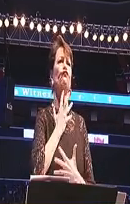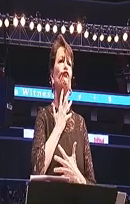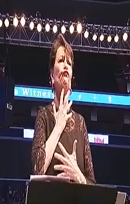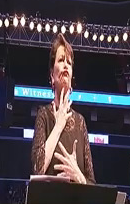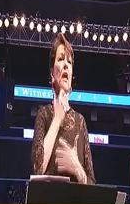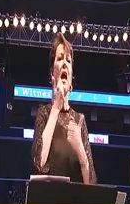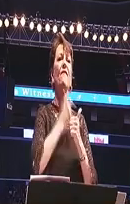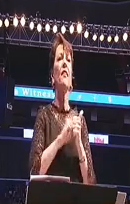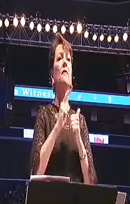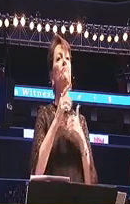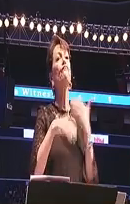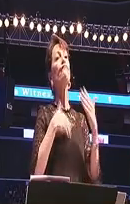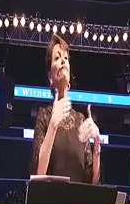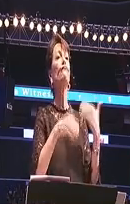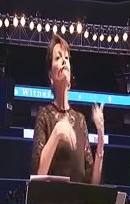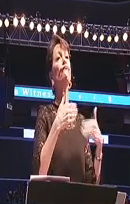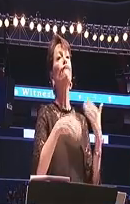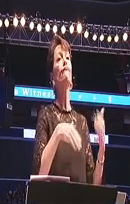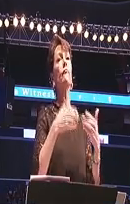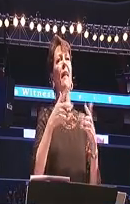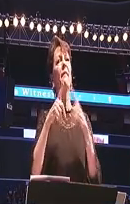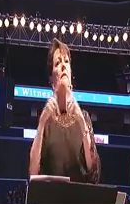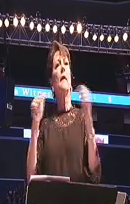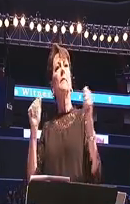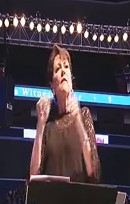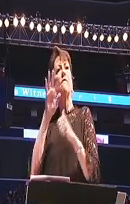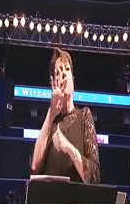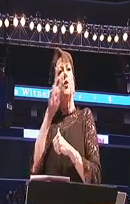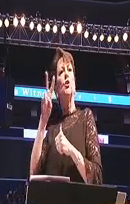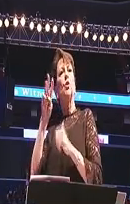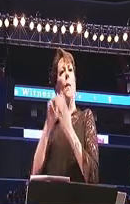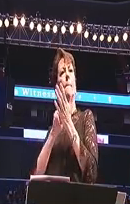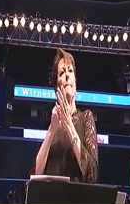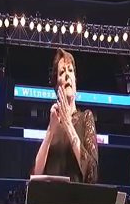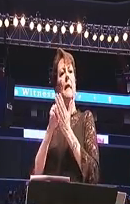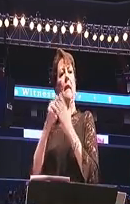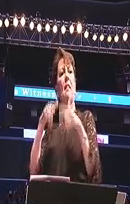on, but 42 million lives were snuffed out.